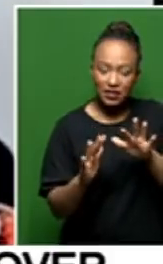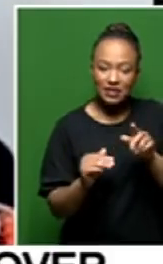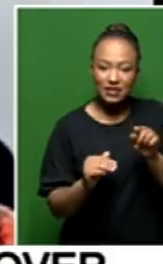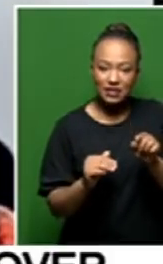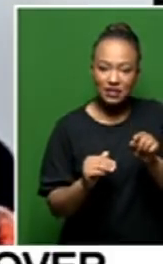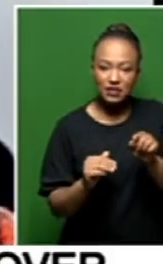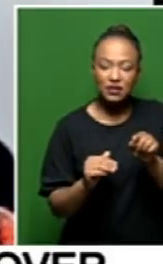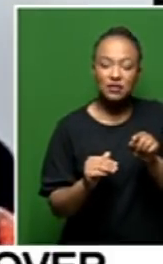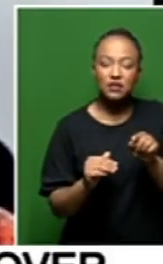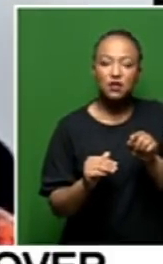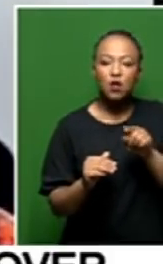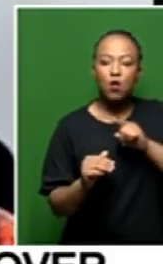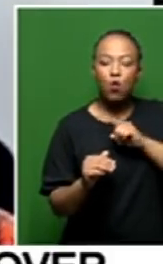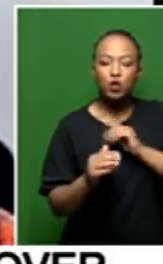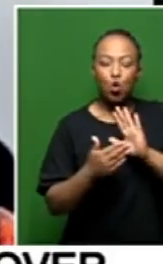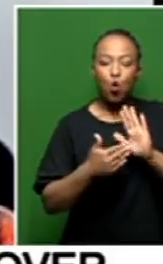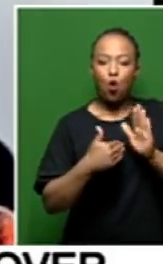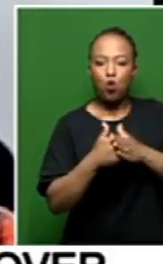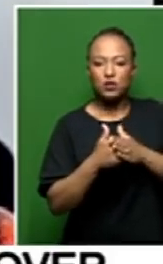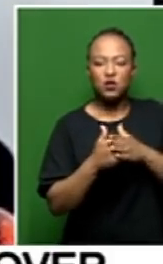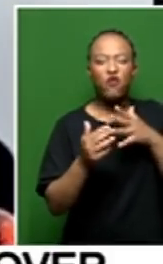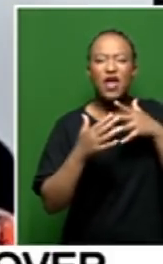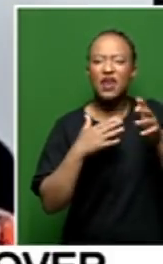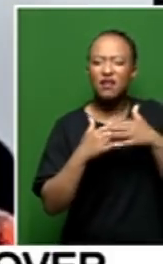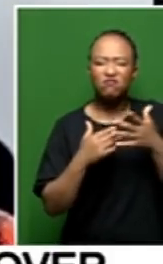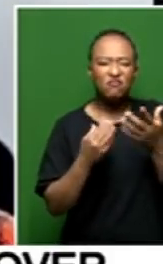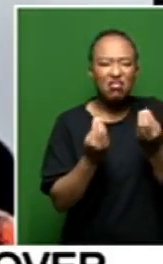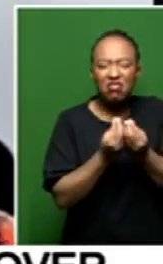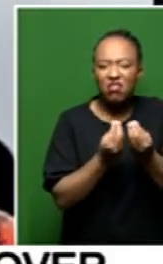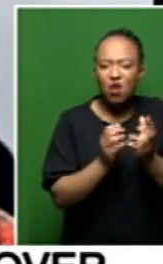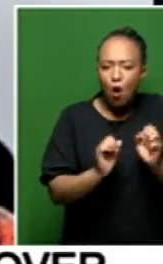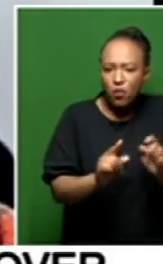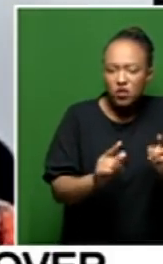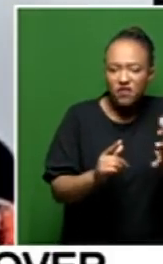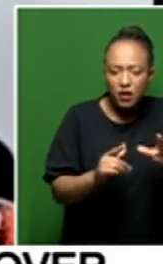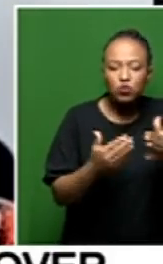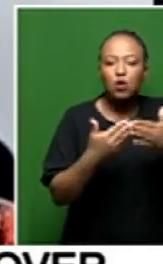that enabled the rot that occurred.